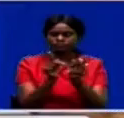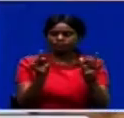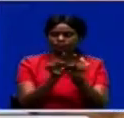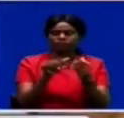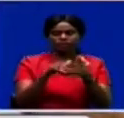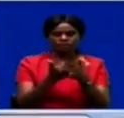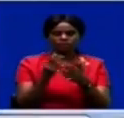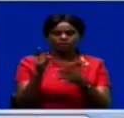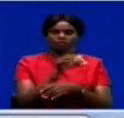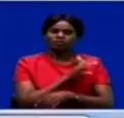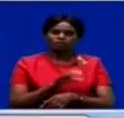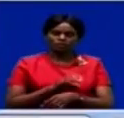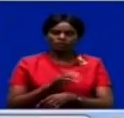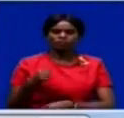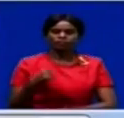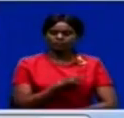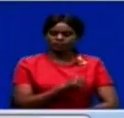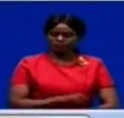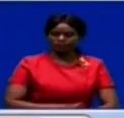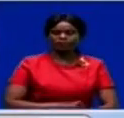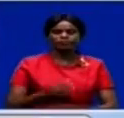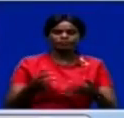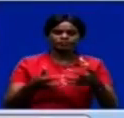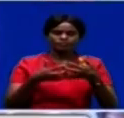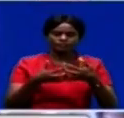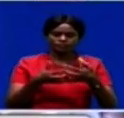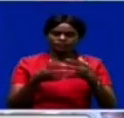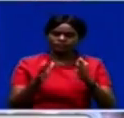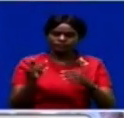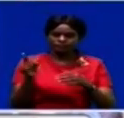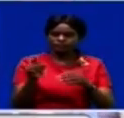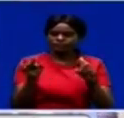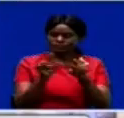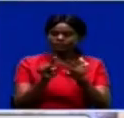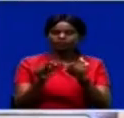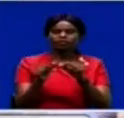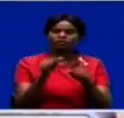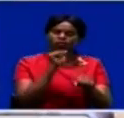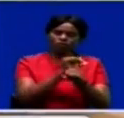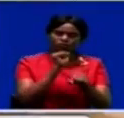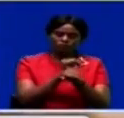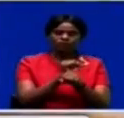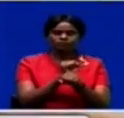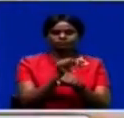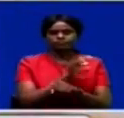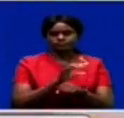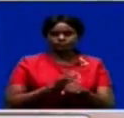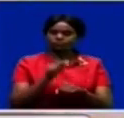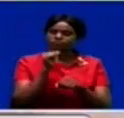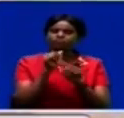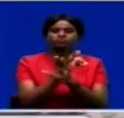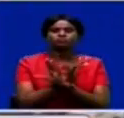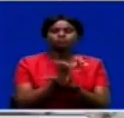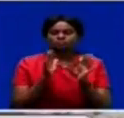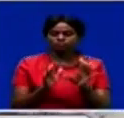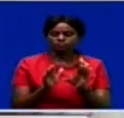that the contractor, China National Complete Engineering Corporation, is subcontracting Chinese contractors instead of Zambians.